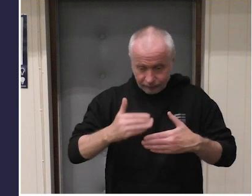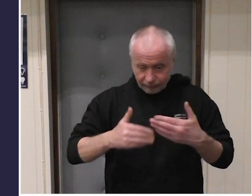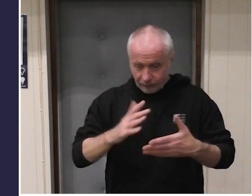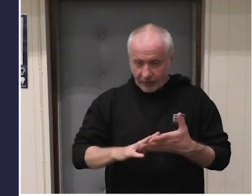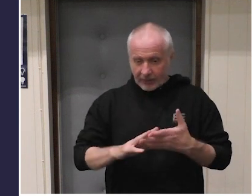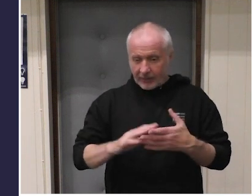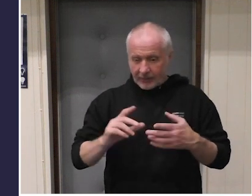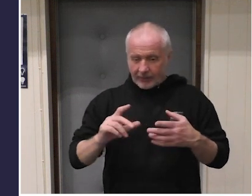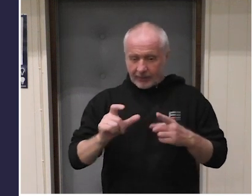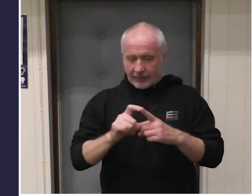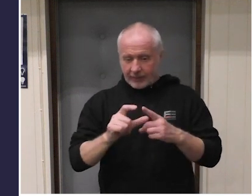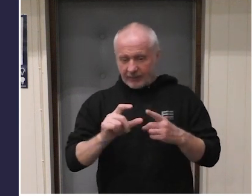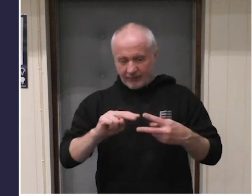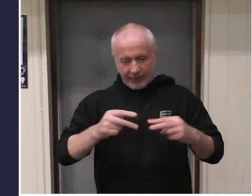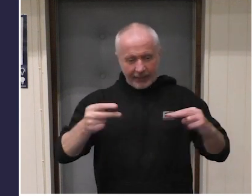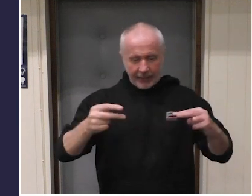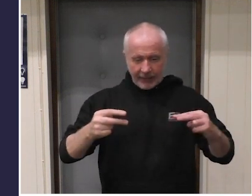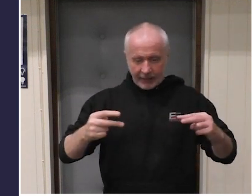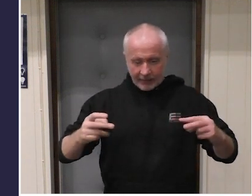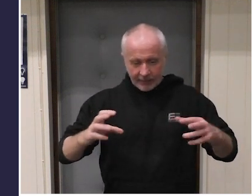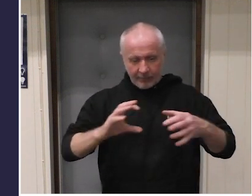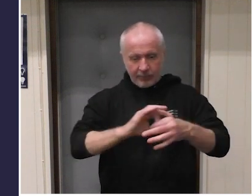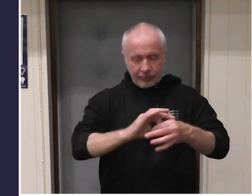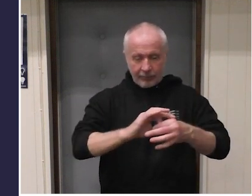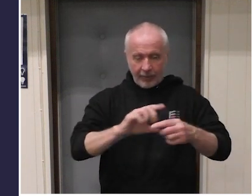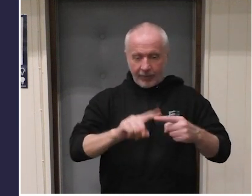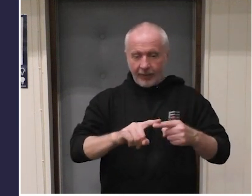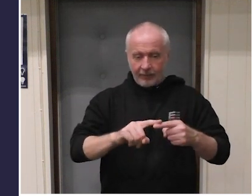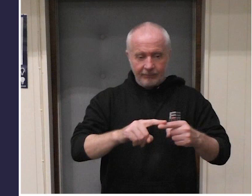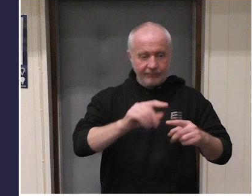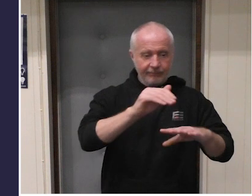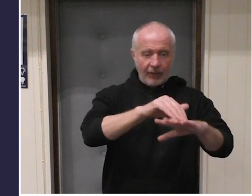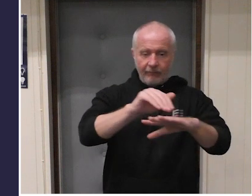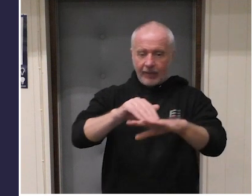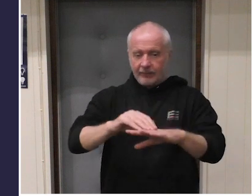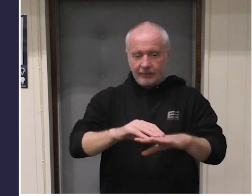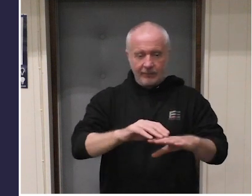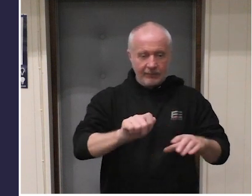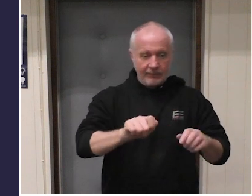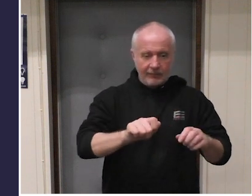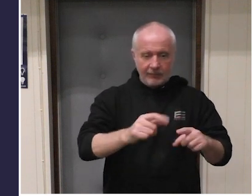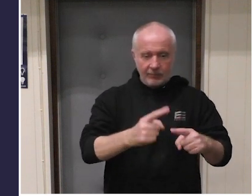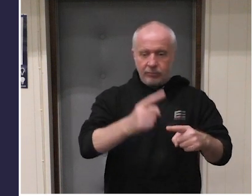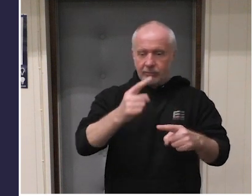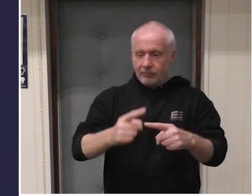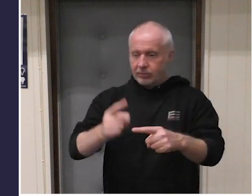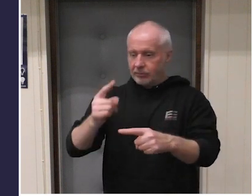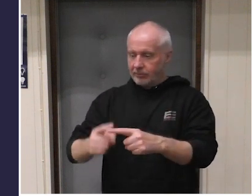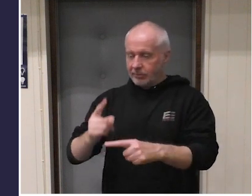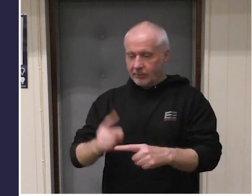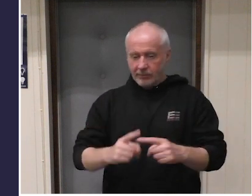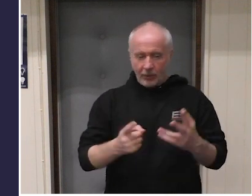to DNA to turn on the production of other proteins. They can be antibodies,